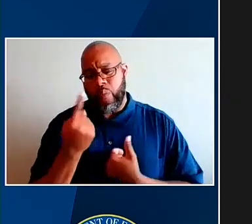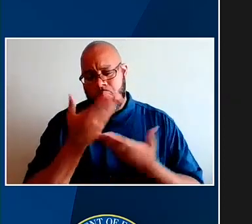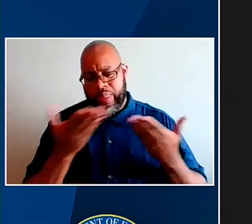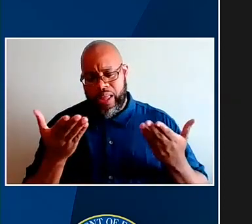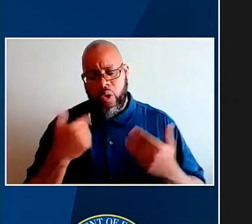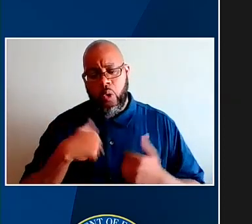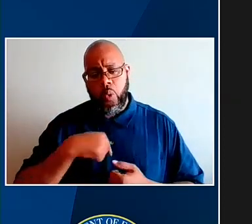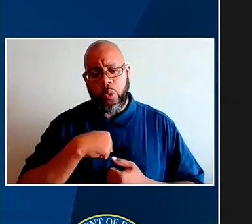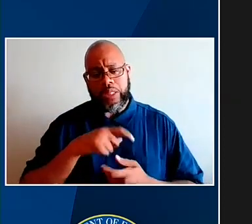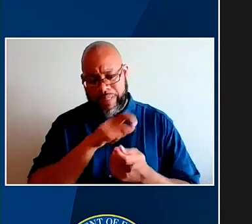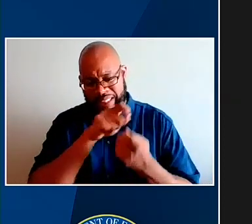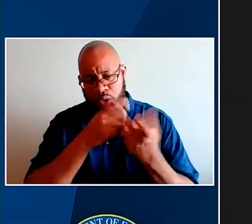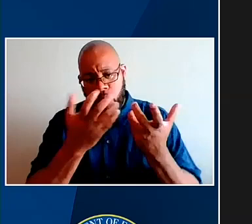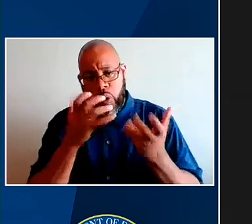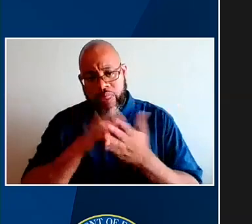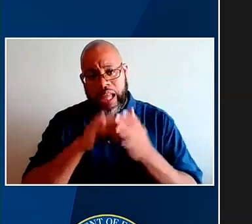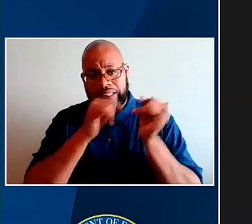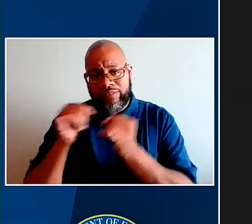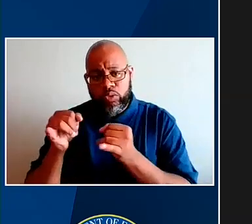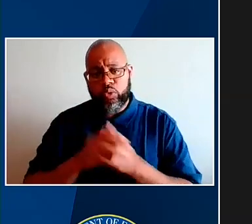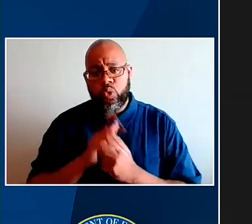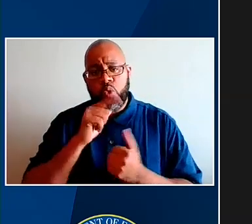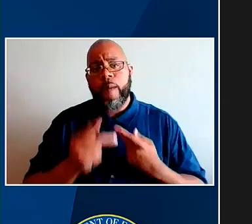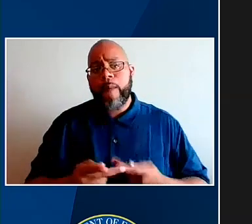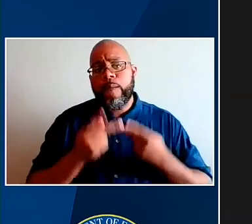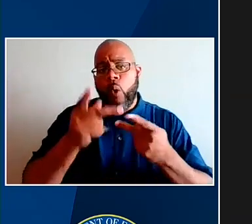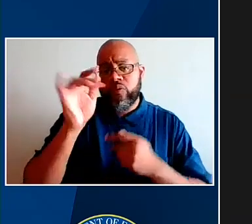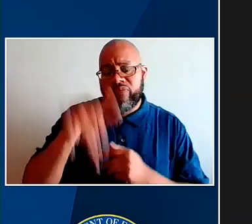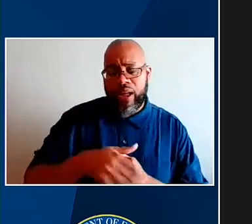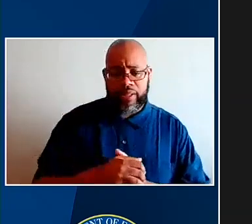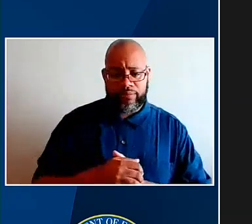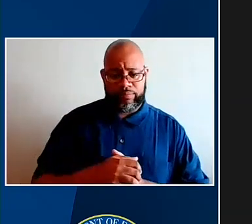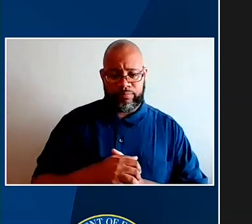would specifically like those individuals who proposed this